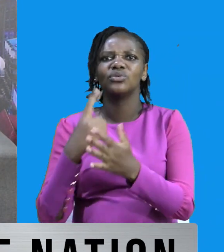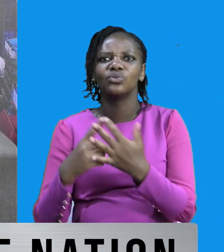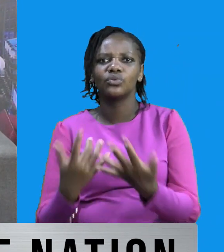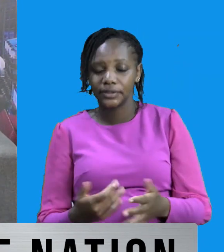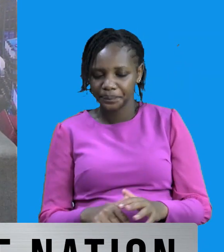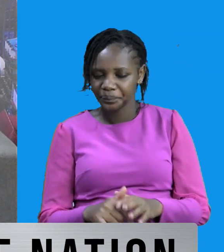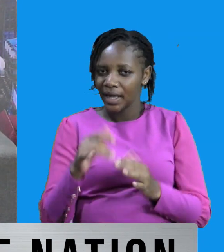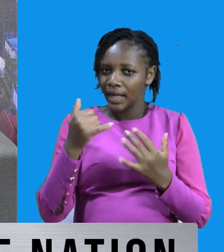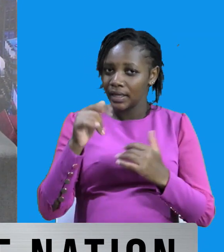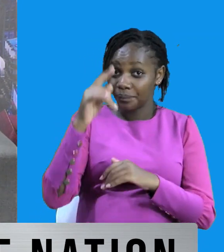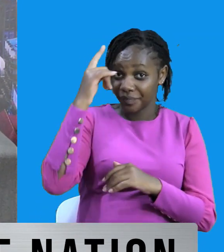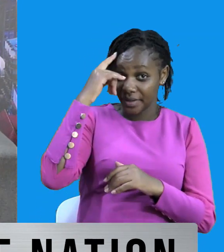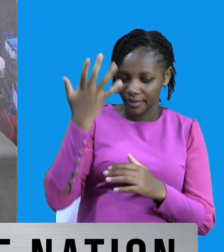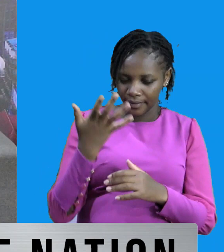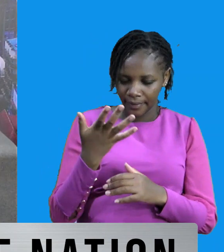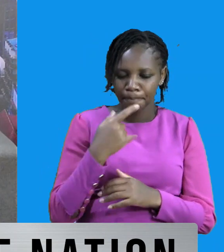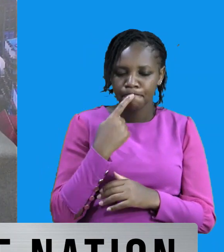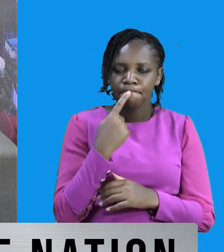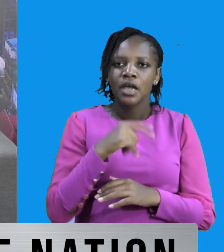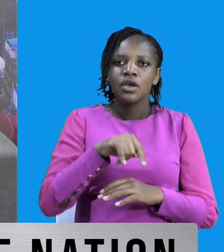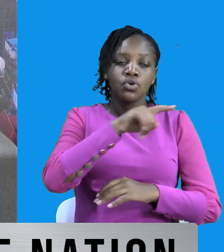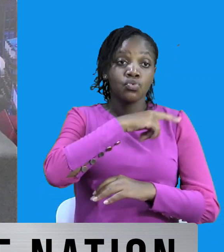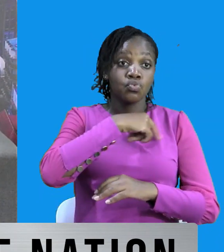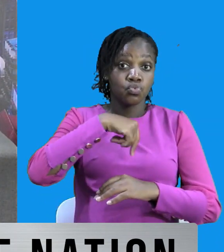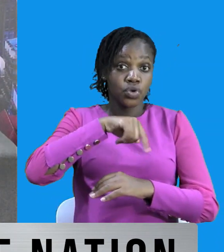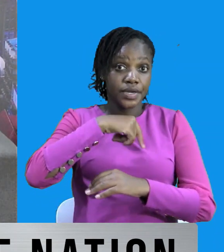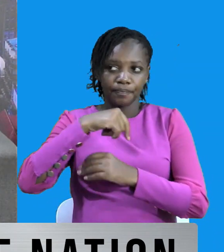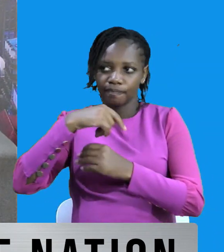way. We import